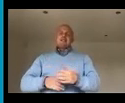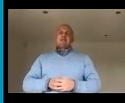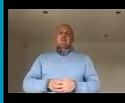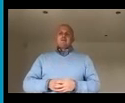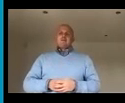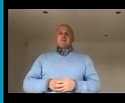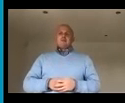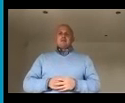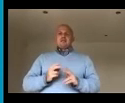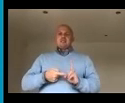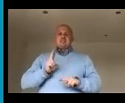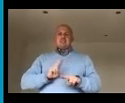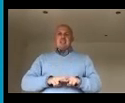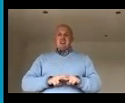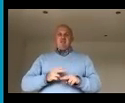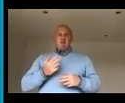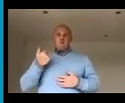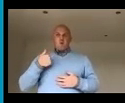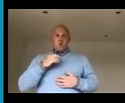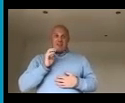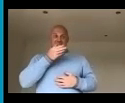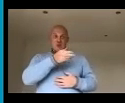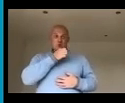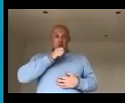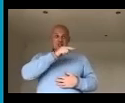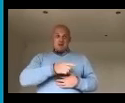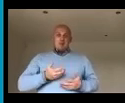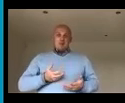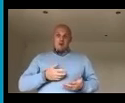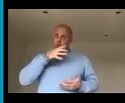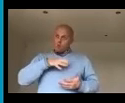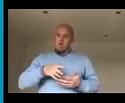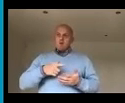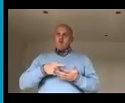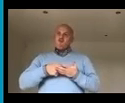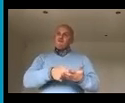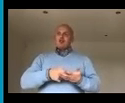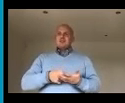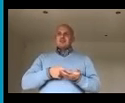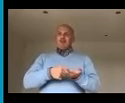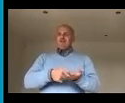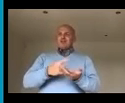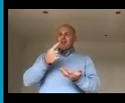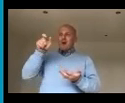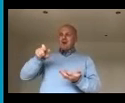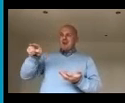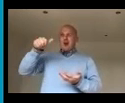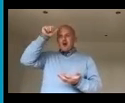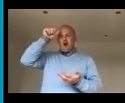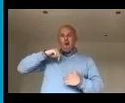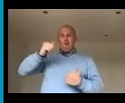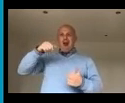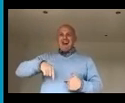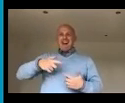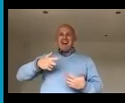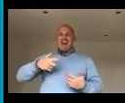And if you haven't had a grant from us before, we ask for a referee. So somebody who knows your organisation but